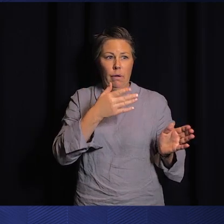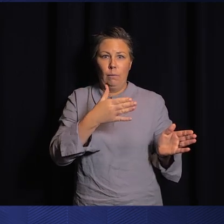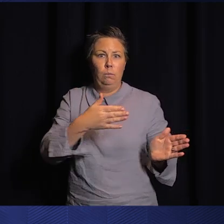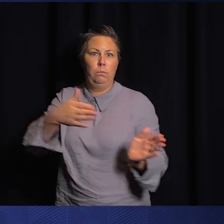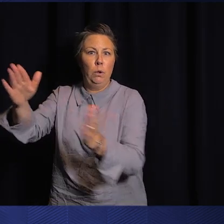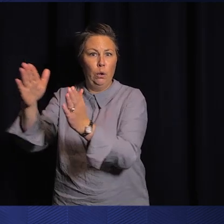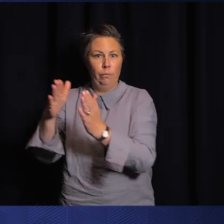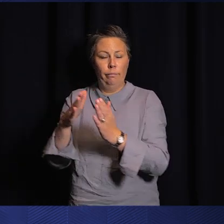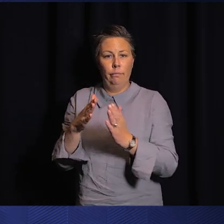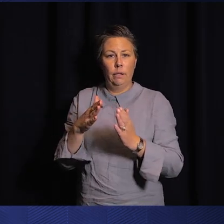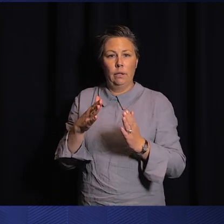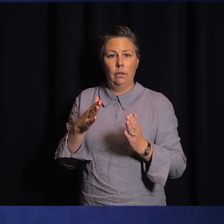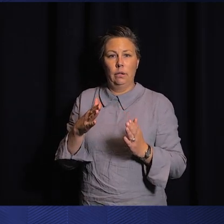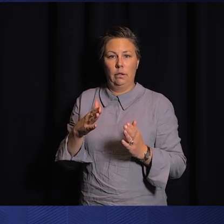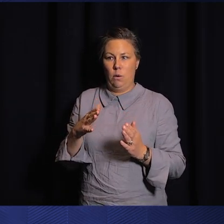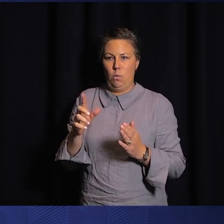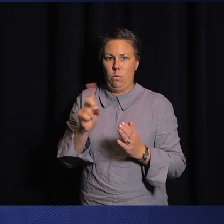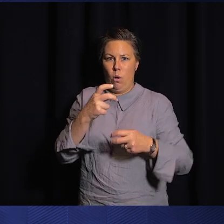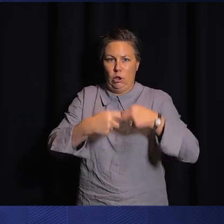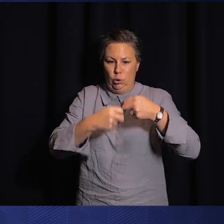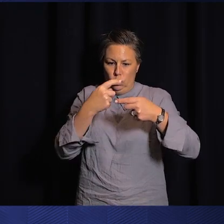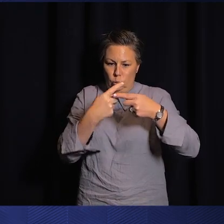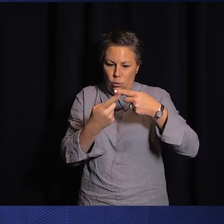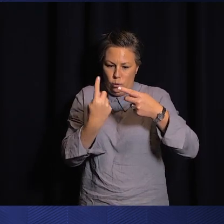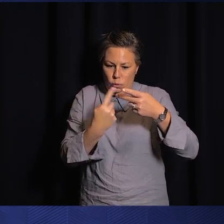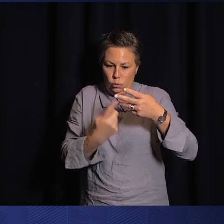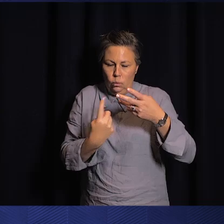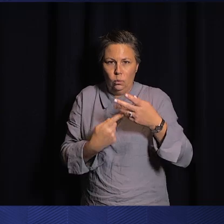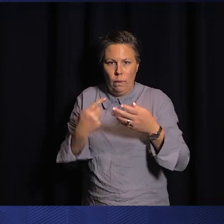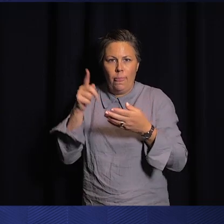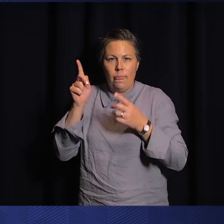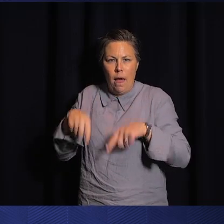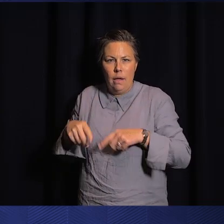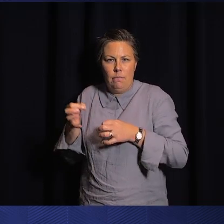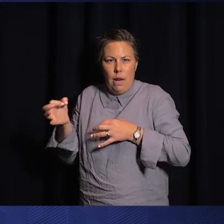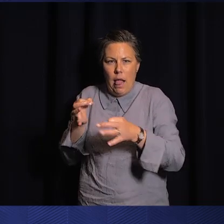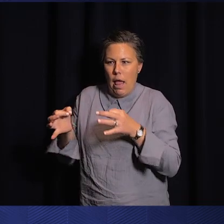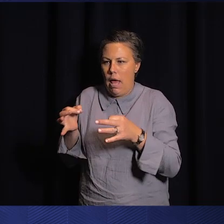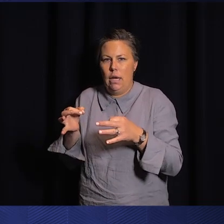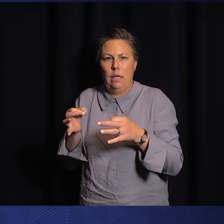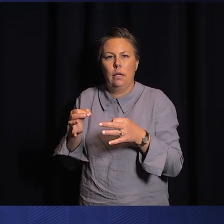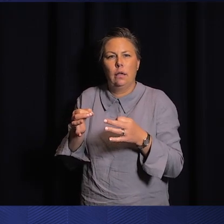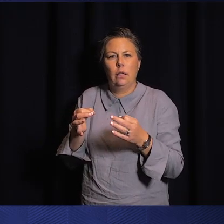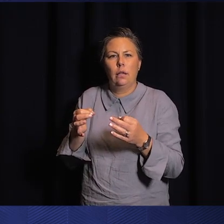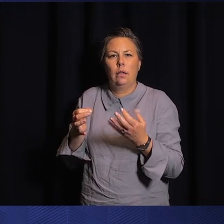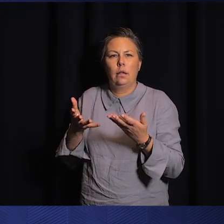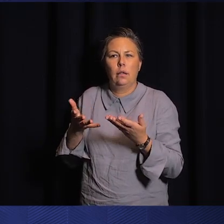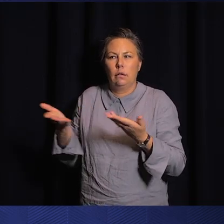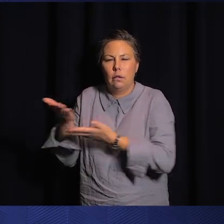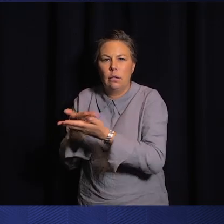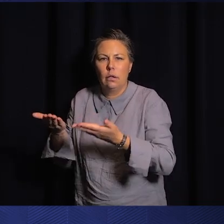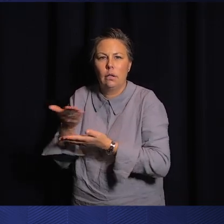disaster. Even in the provincial areas, there are some